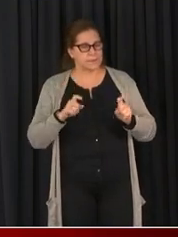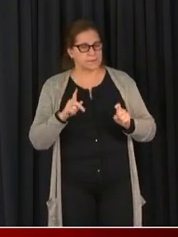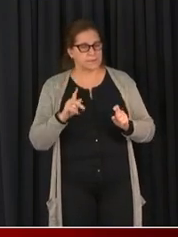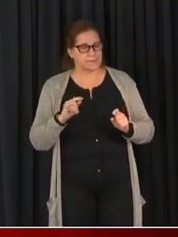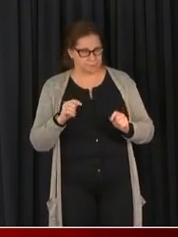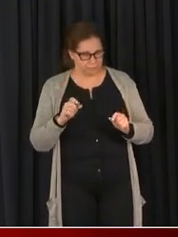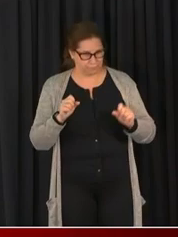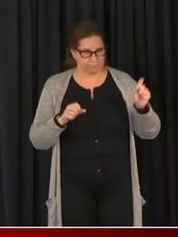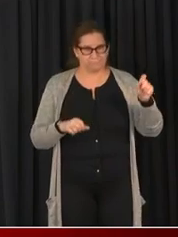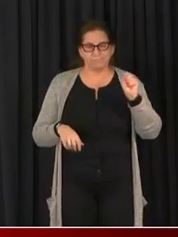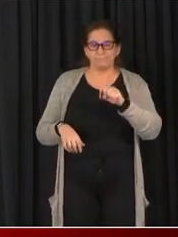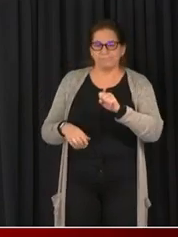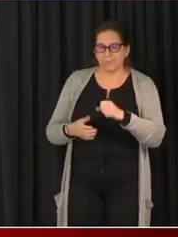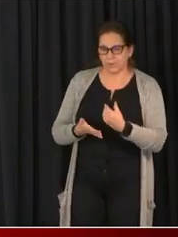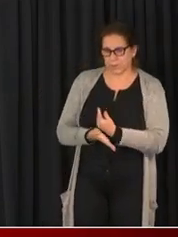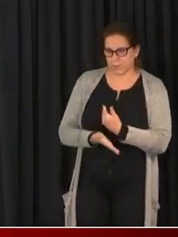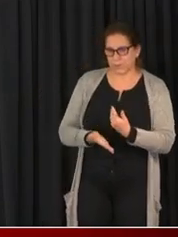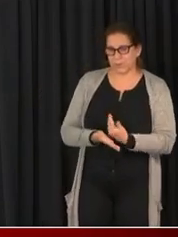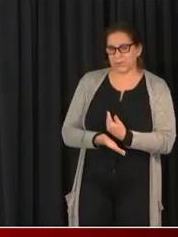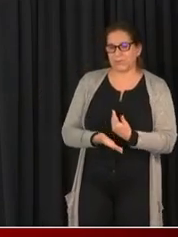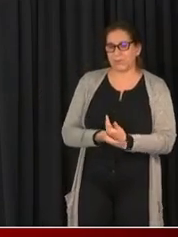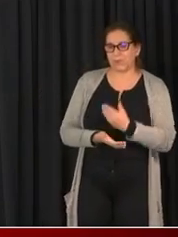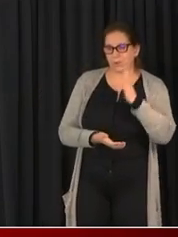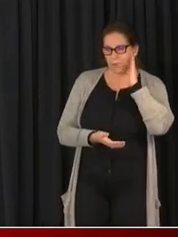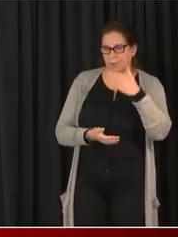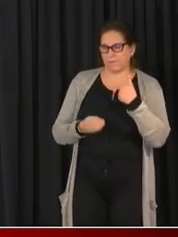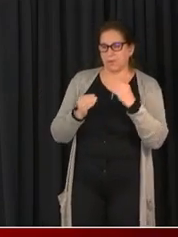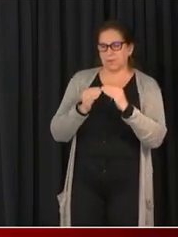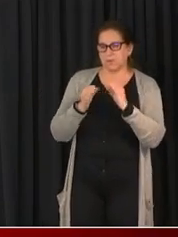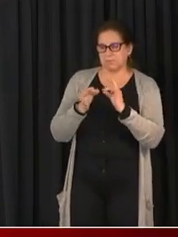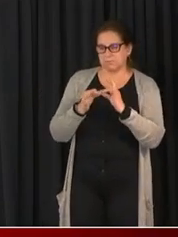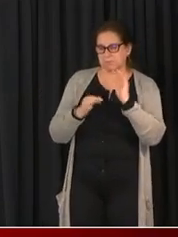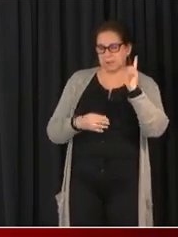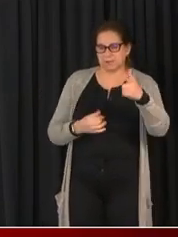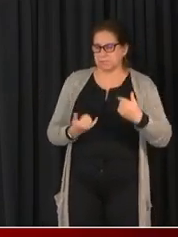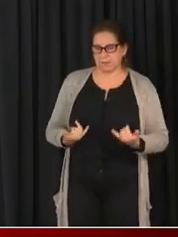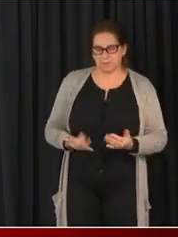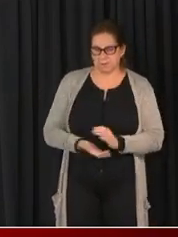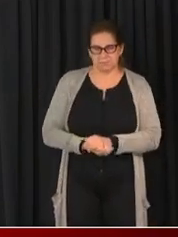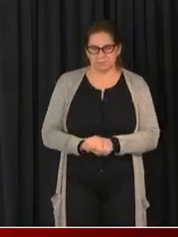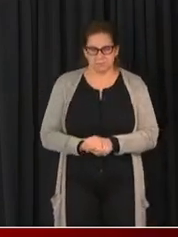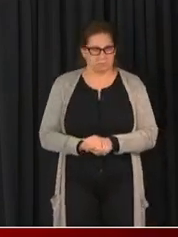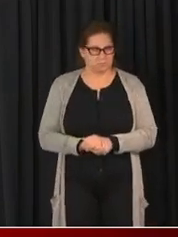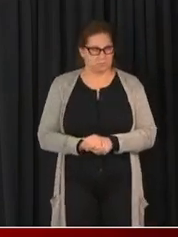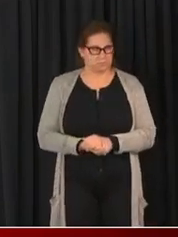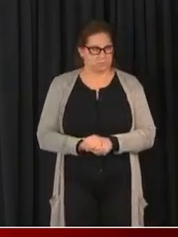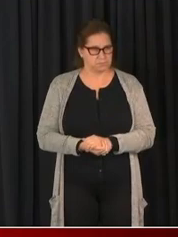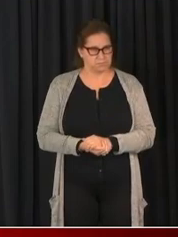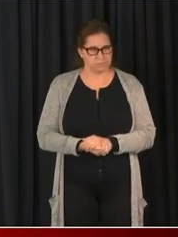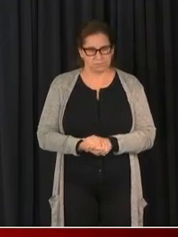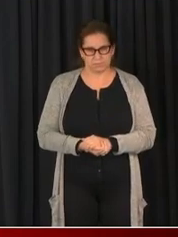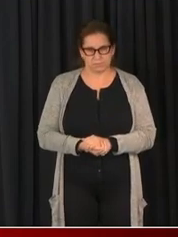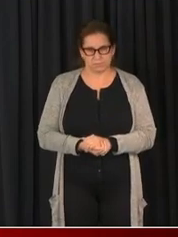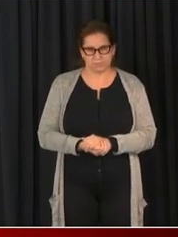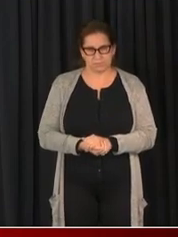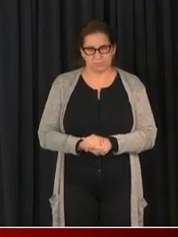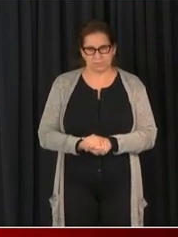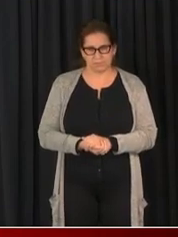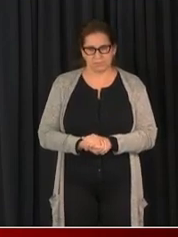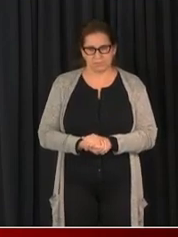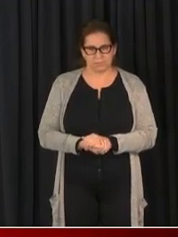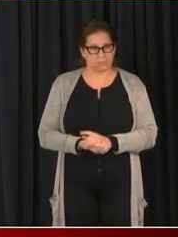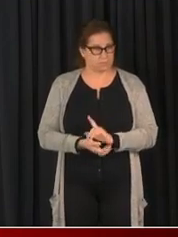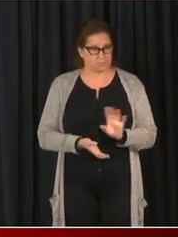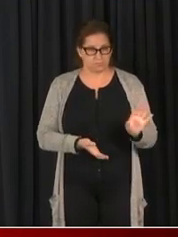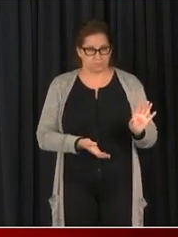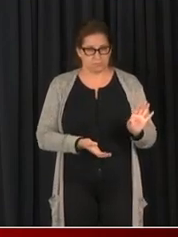little bit more about it. And we may have more to say about it still as our plans develop. Sure.